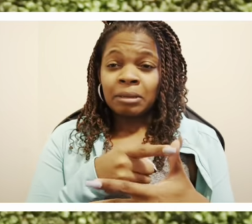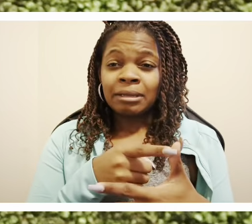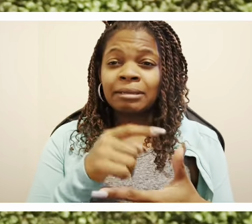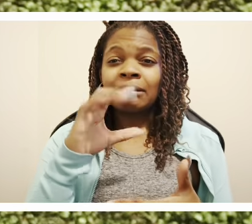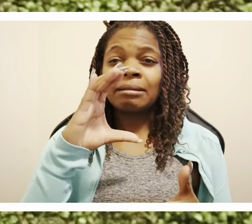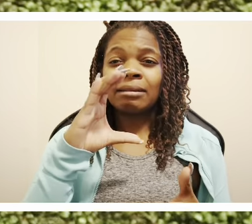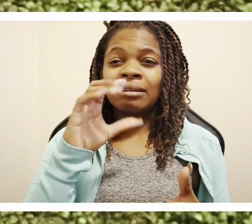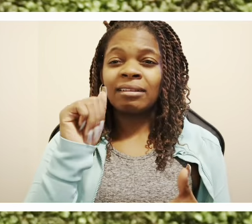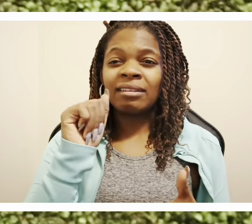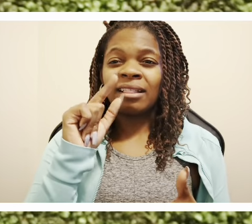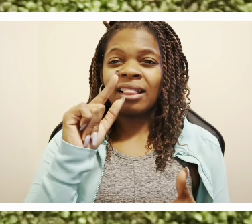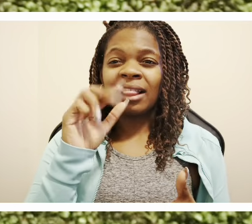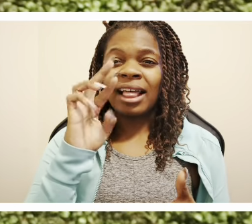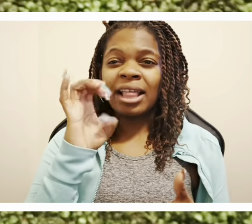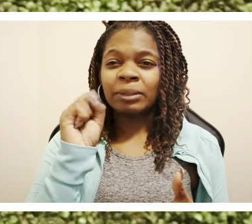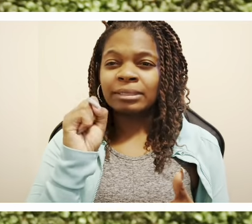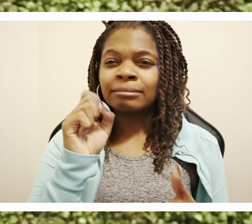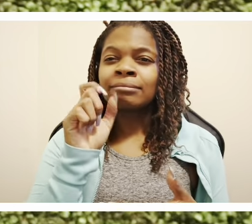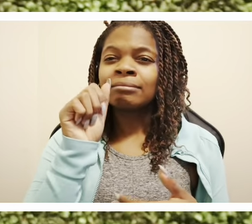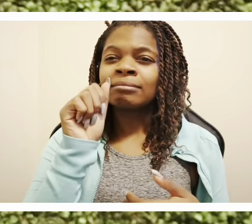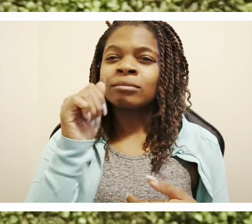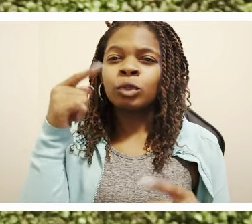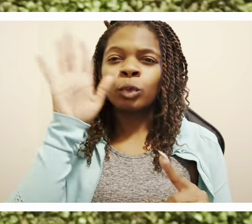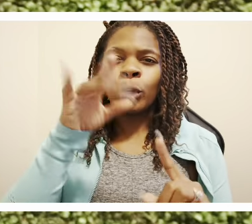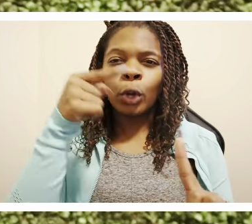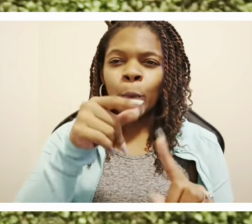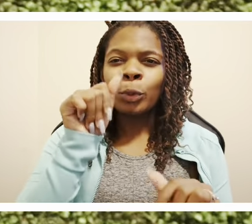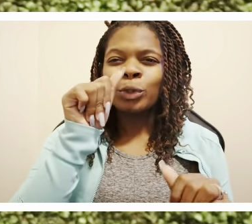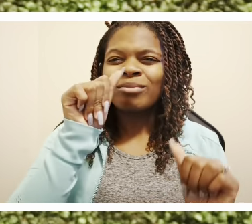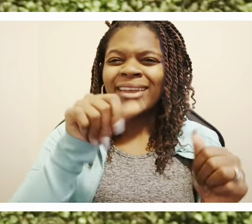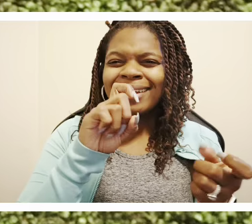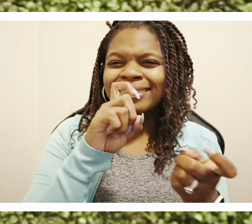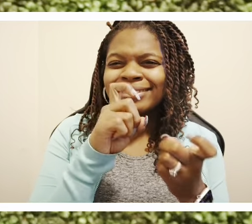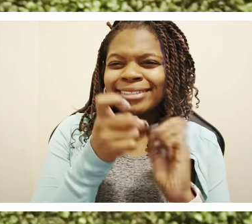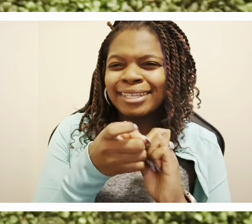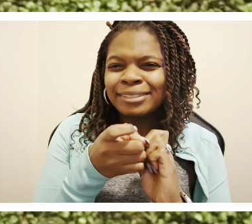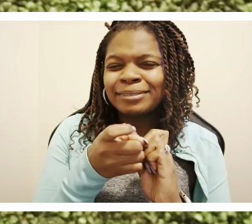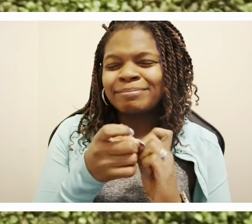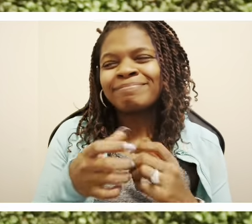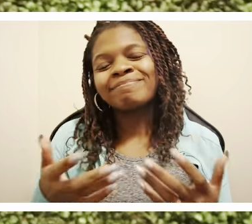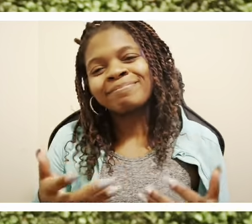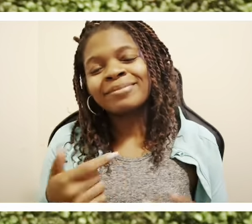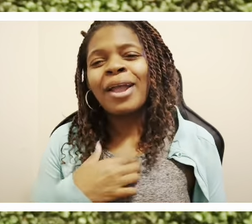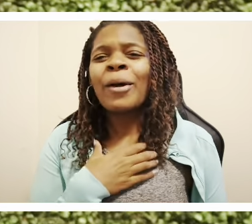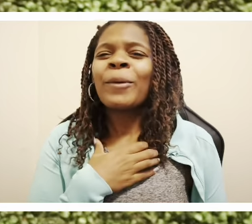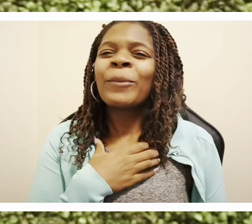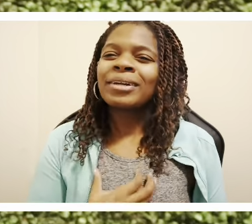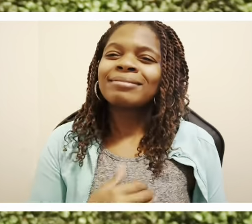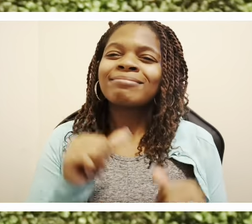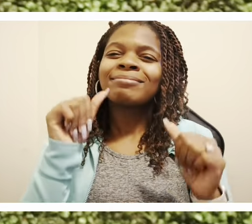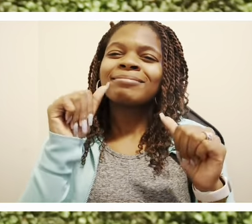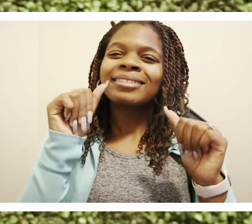day for your goal. I would say Apple had other goals you could do, because honestly the Fitbit, the goals that they have